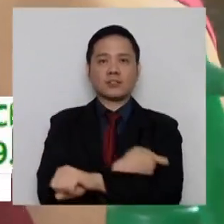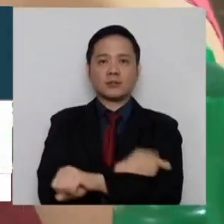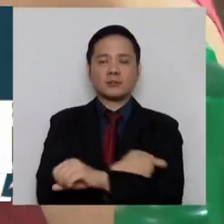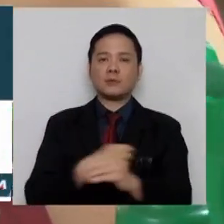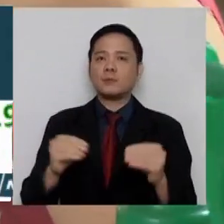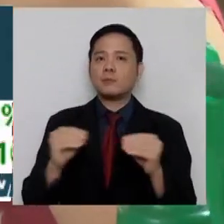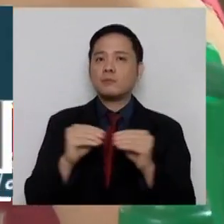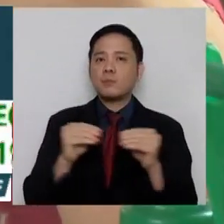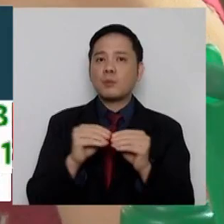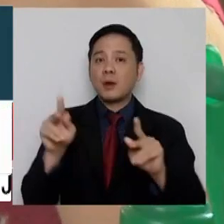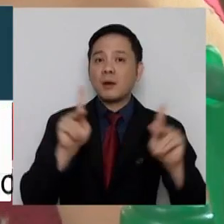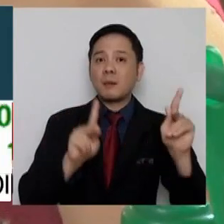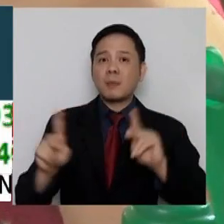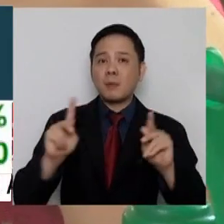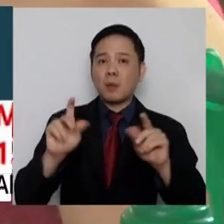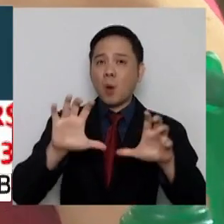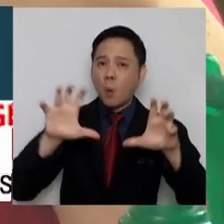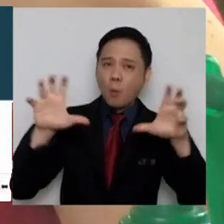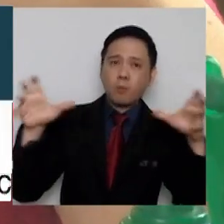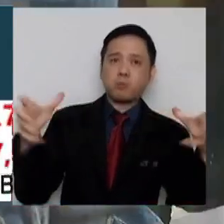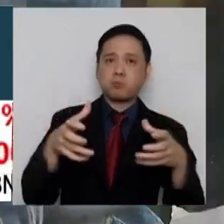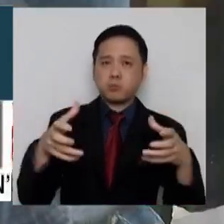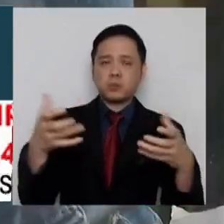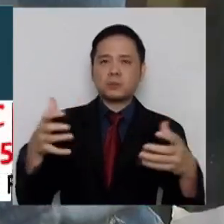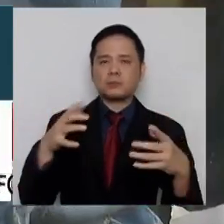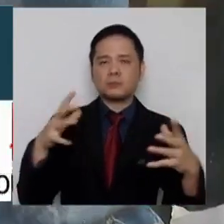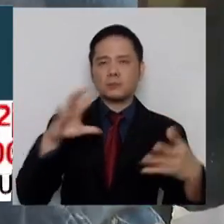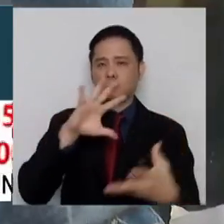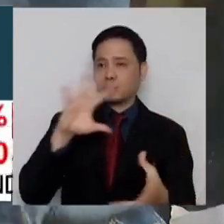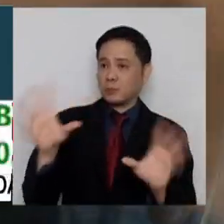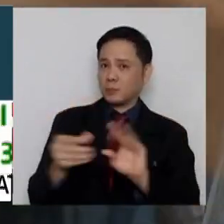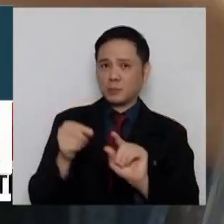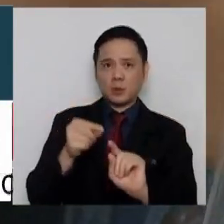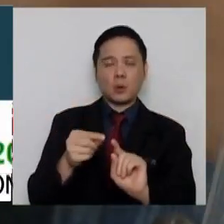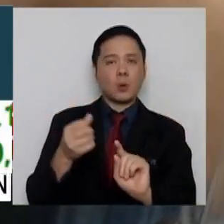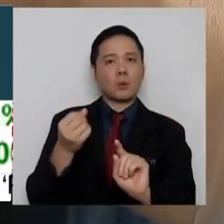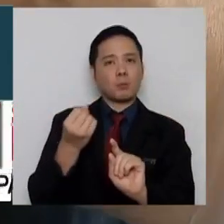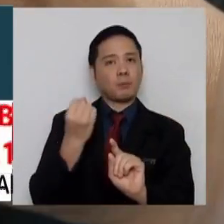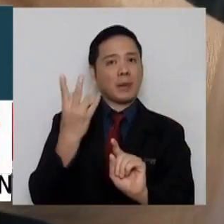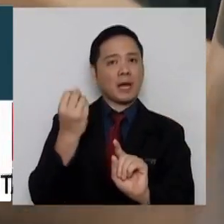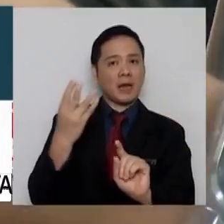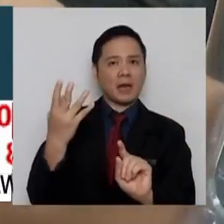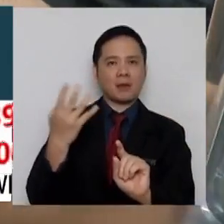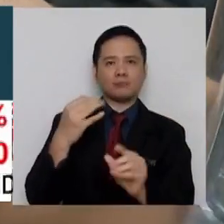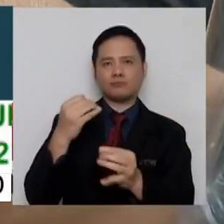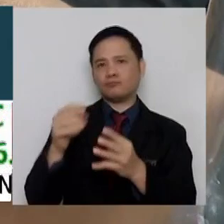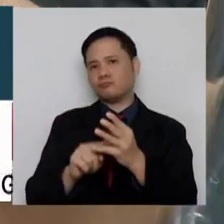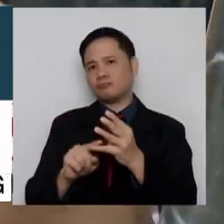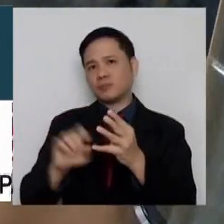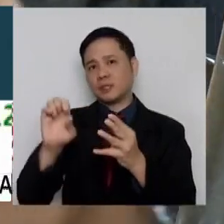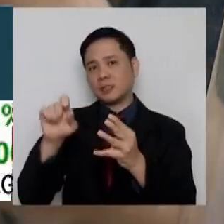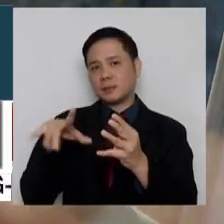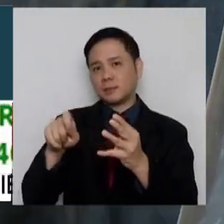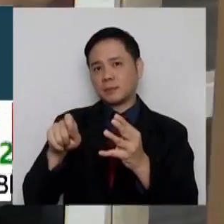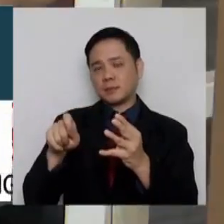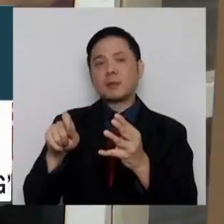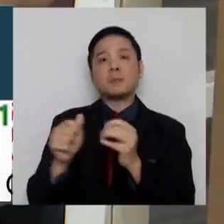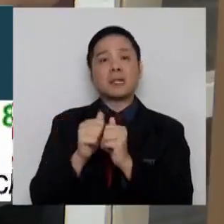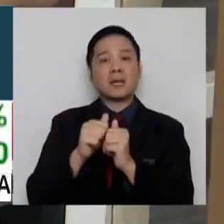the majority of its population by the end of September. MMDA Chairman Benjer Abalos estimates Metro Manila could